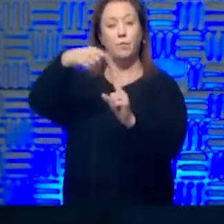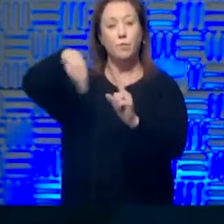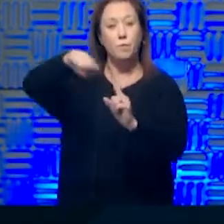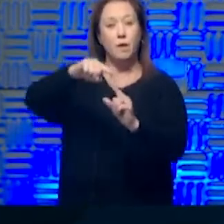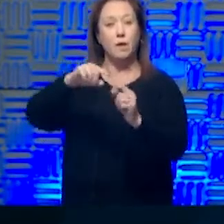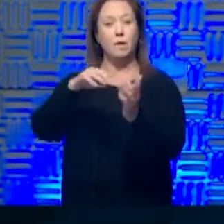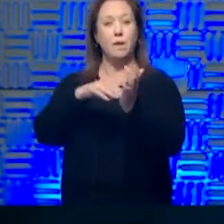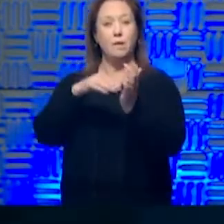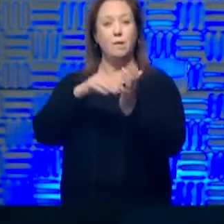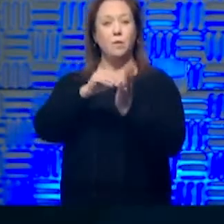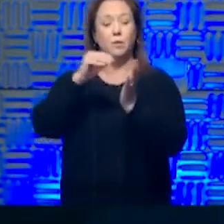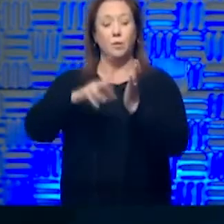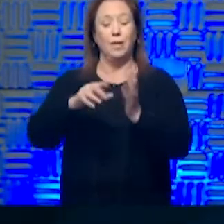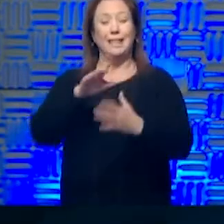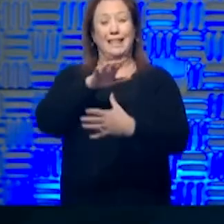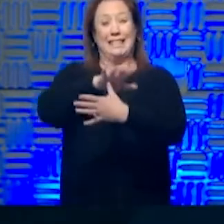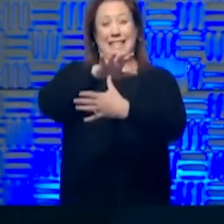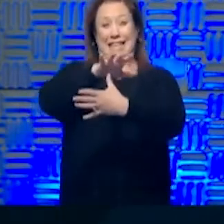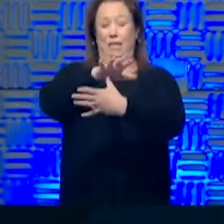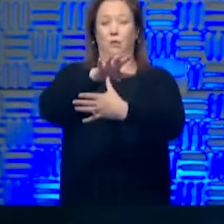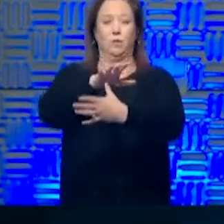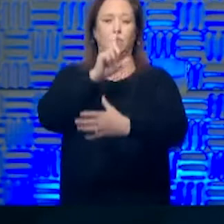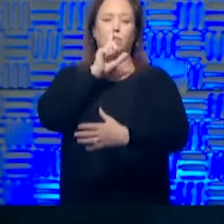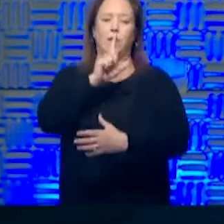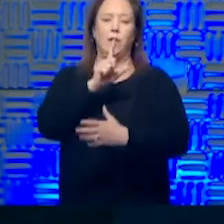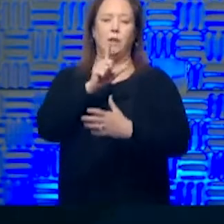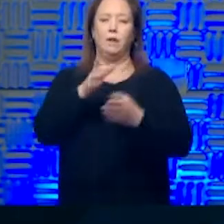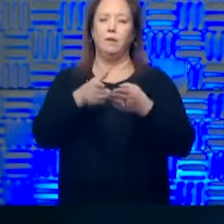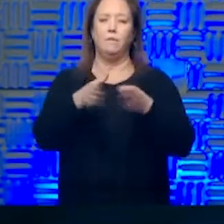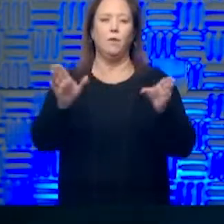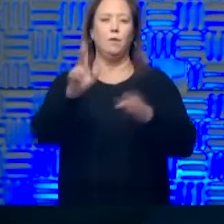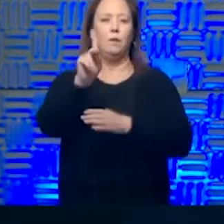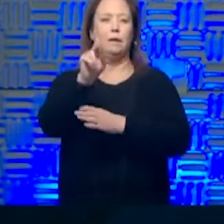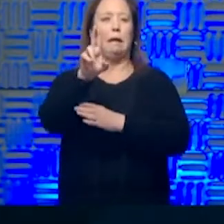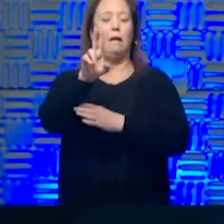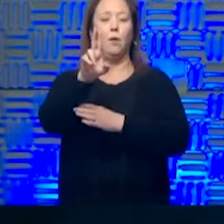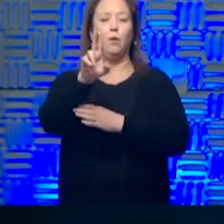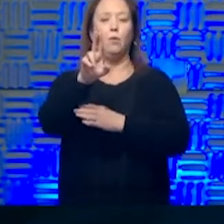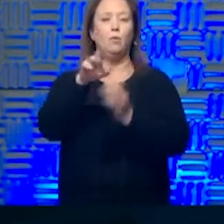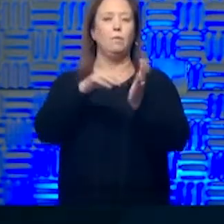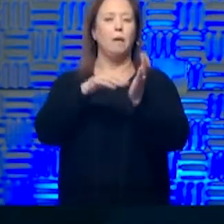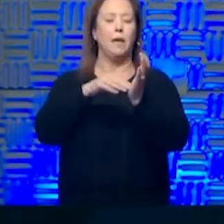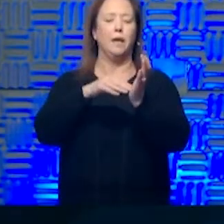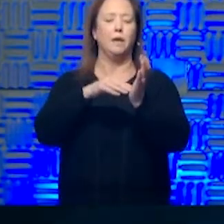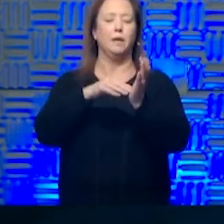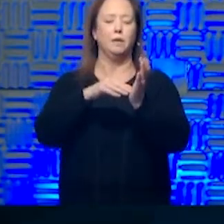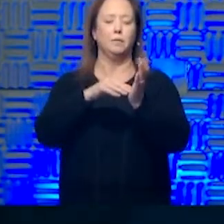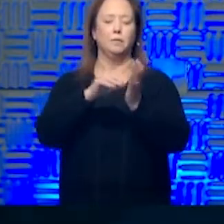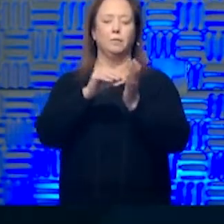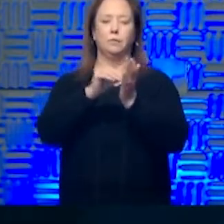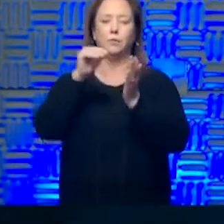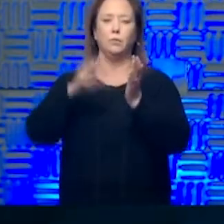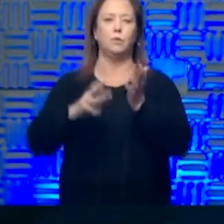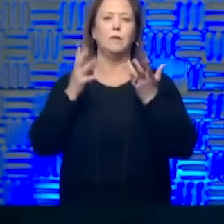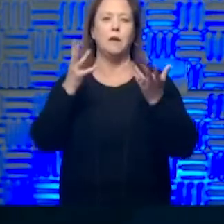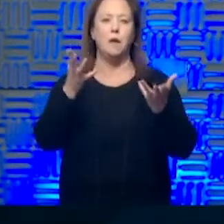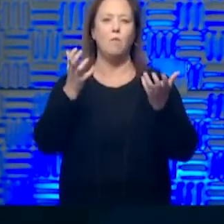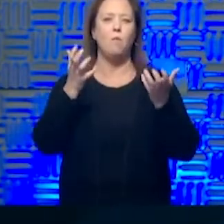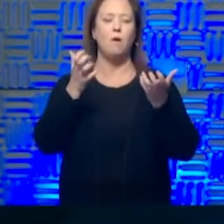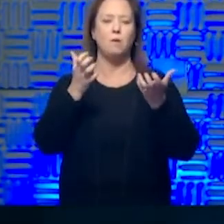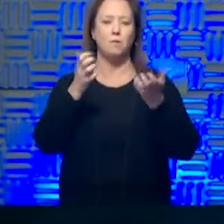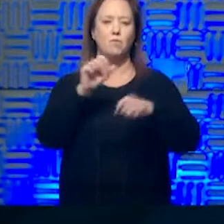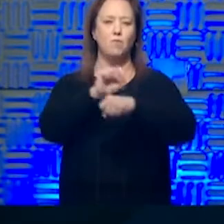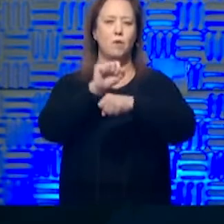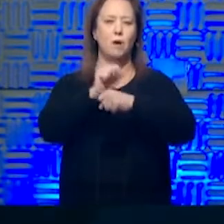students, these seniors, the whole KU student body, they're very interested in service. They want to help.